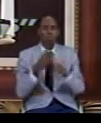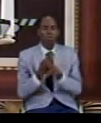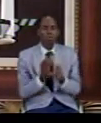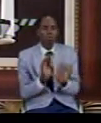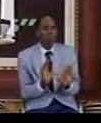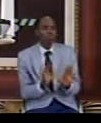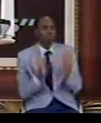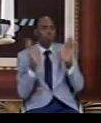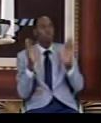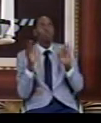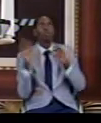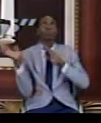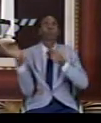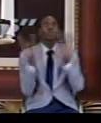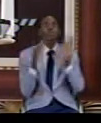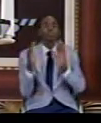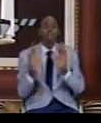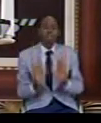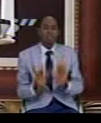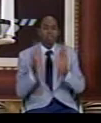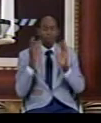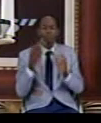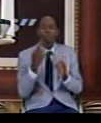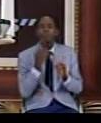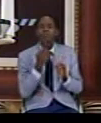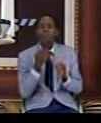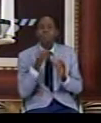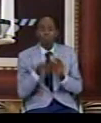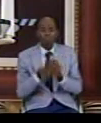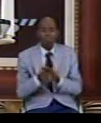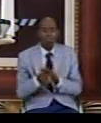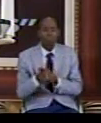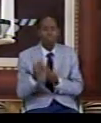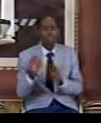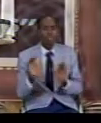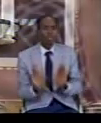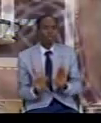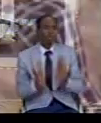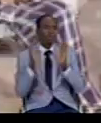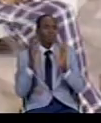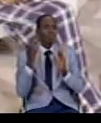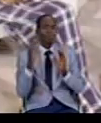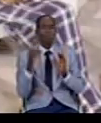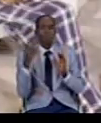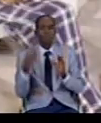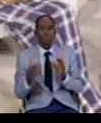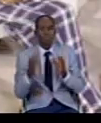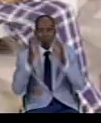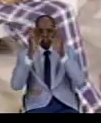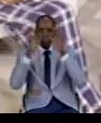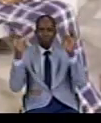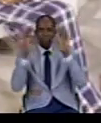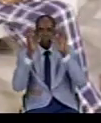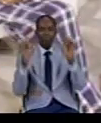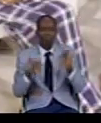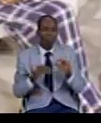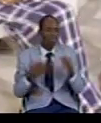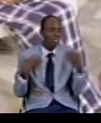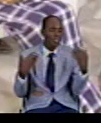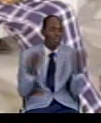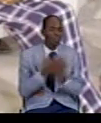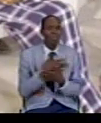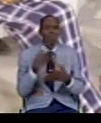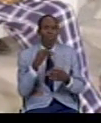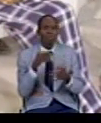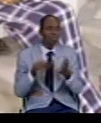wind blowing, afraid of a cockroach that is, you know, passing by, afraid of the cat at the window, afraid of this, afraid of